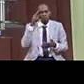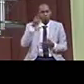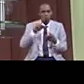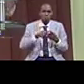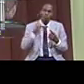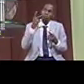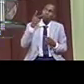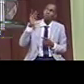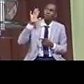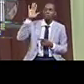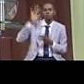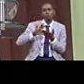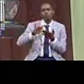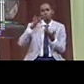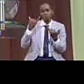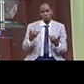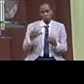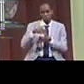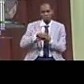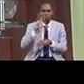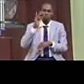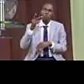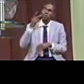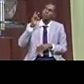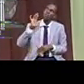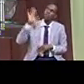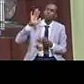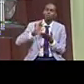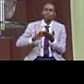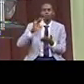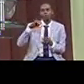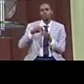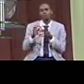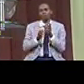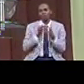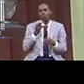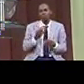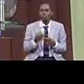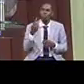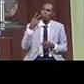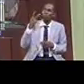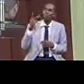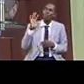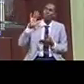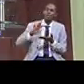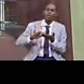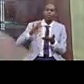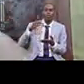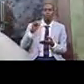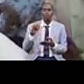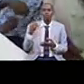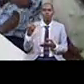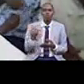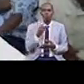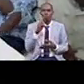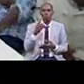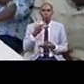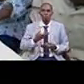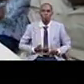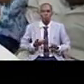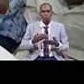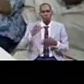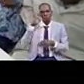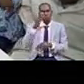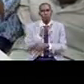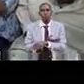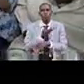that glory tonight. And we beheld his glory, the glory as of the only begotten of the Father, full of grace